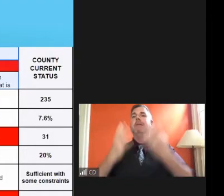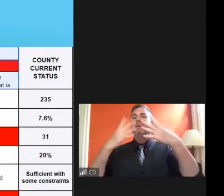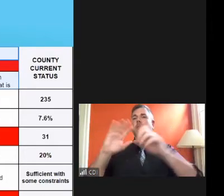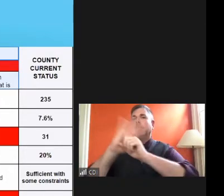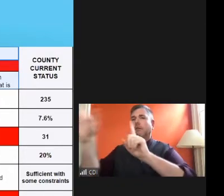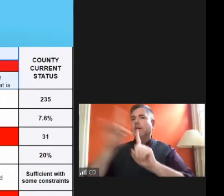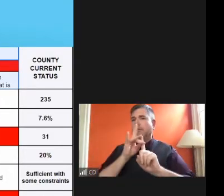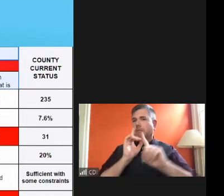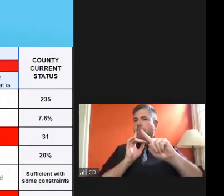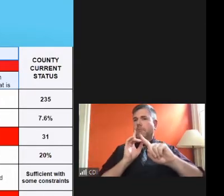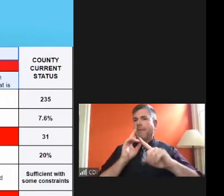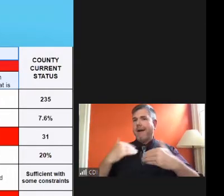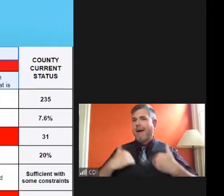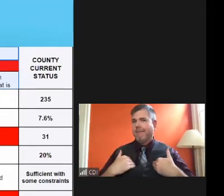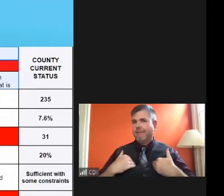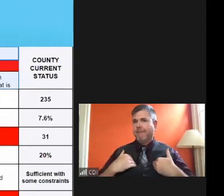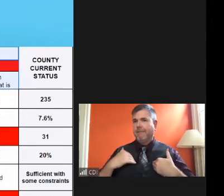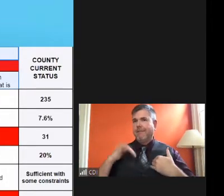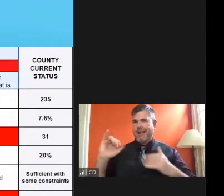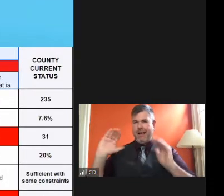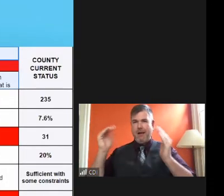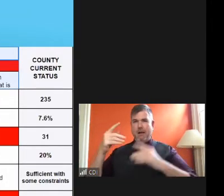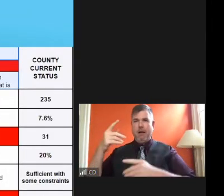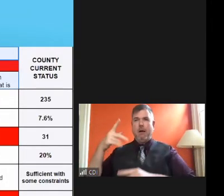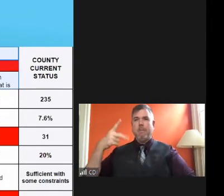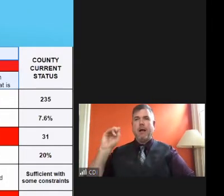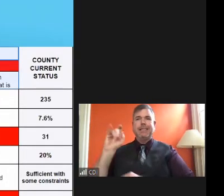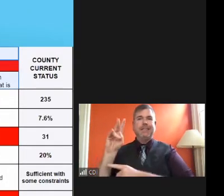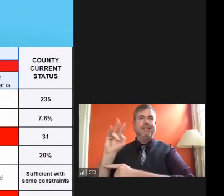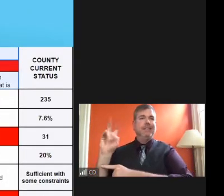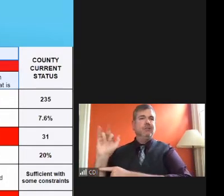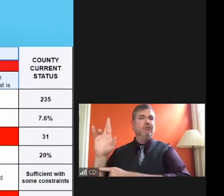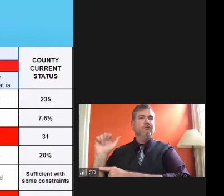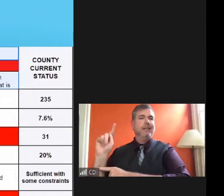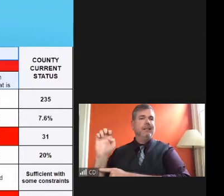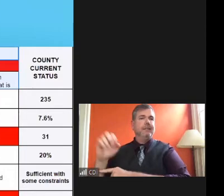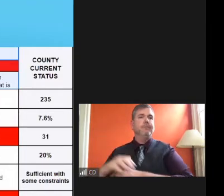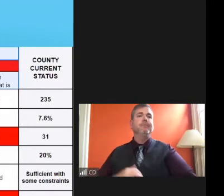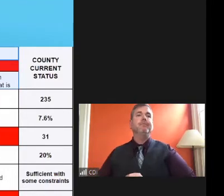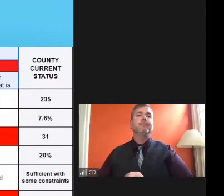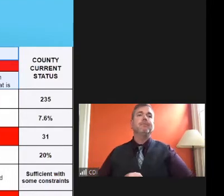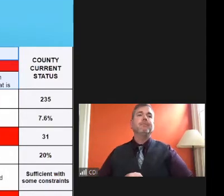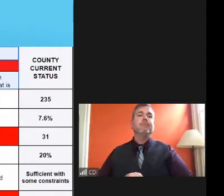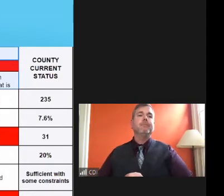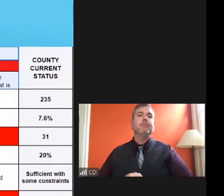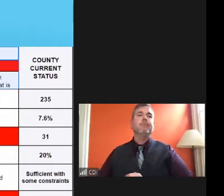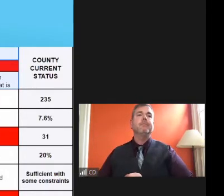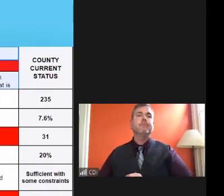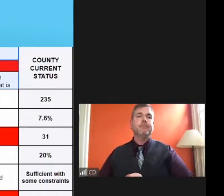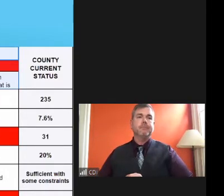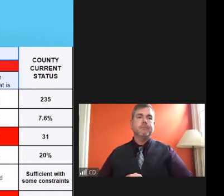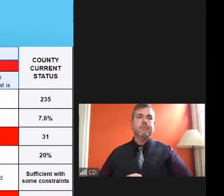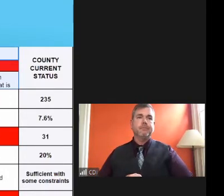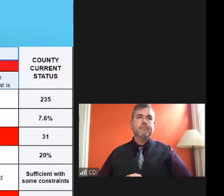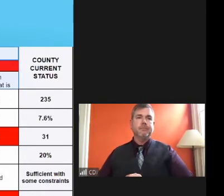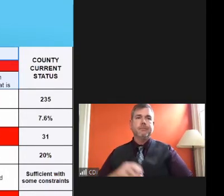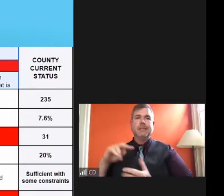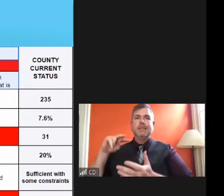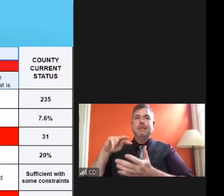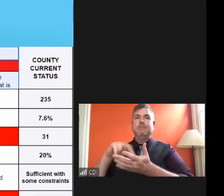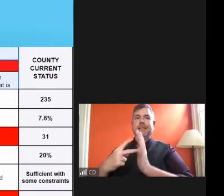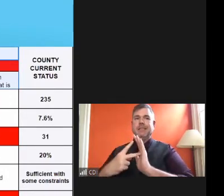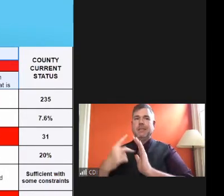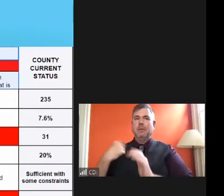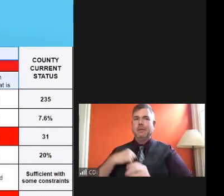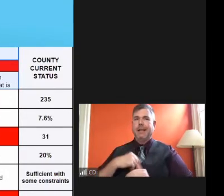has increased. And I think today we're around 7.5%. Once we hit 8%, we move into that next moderate level